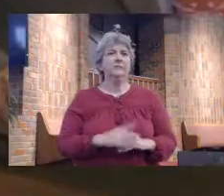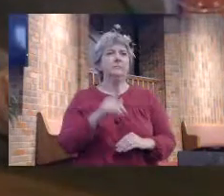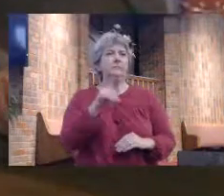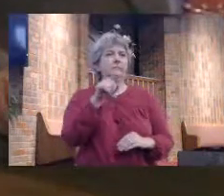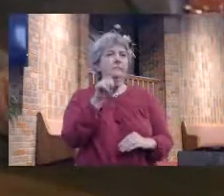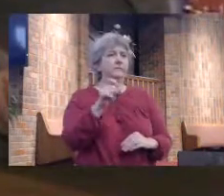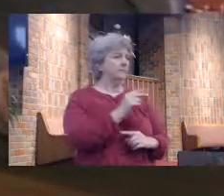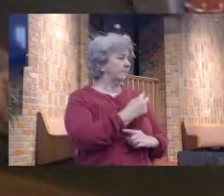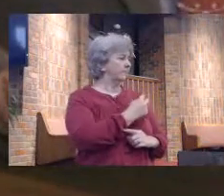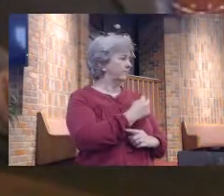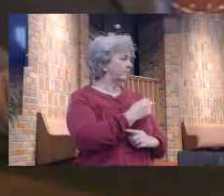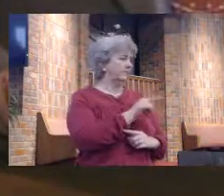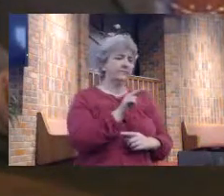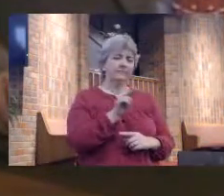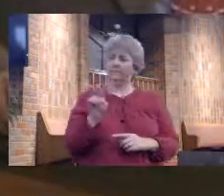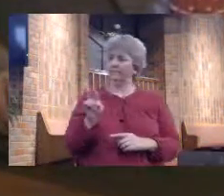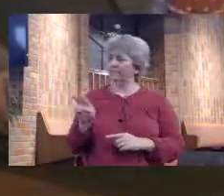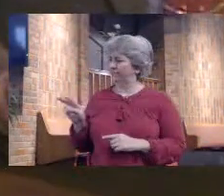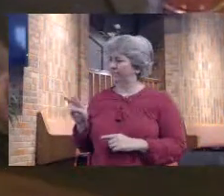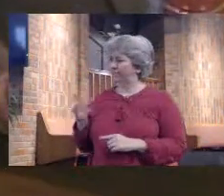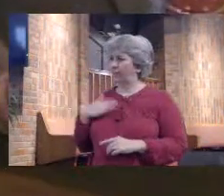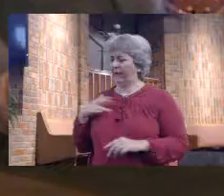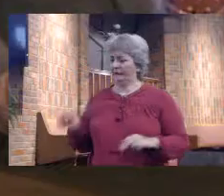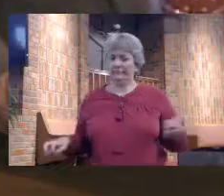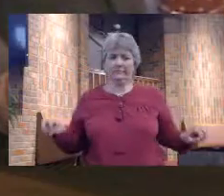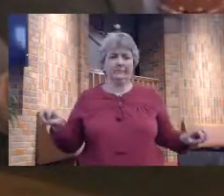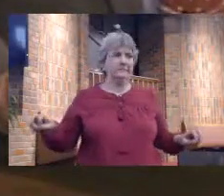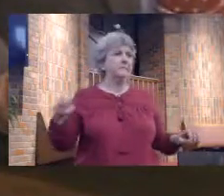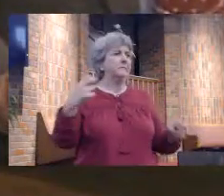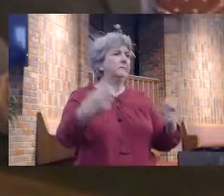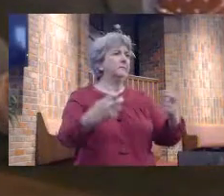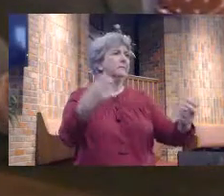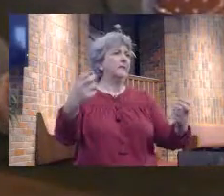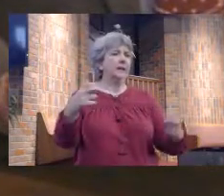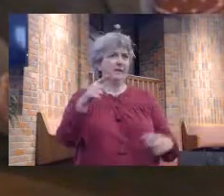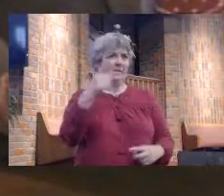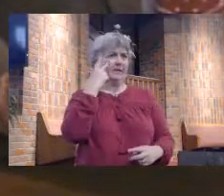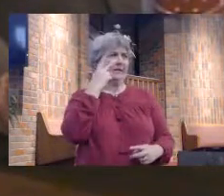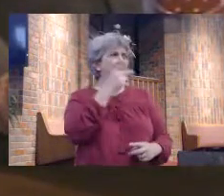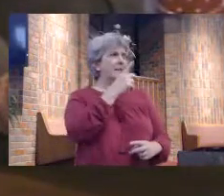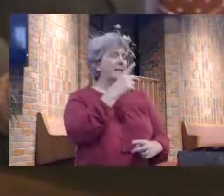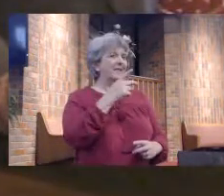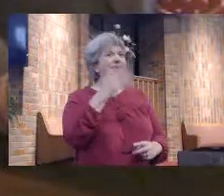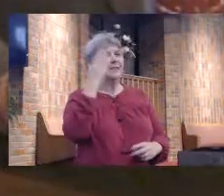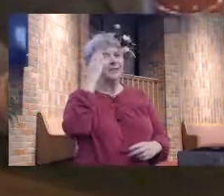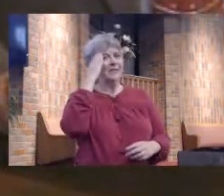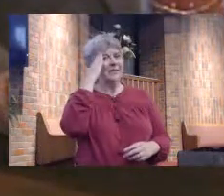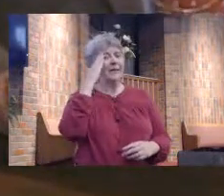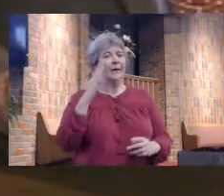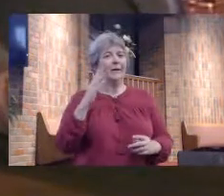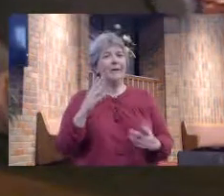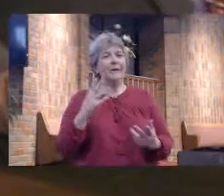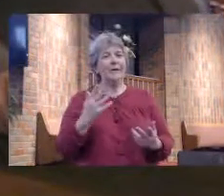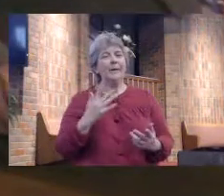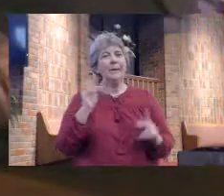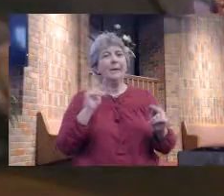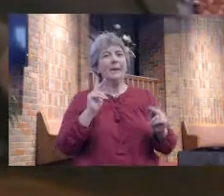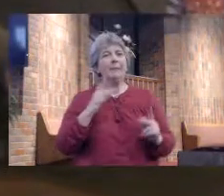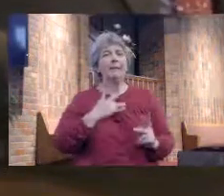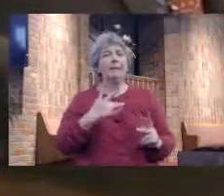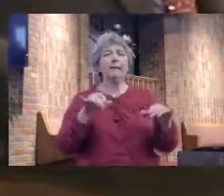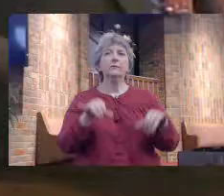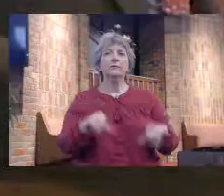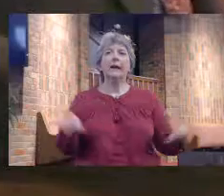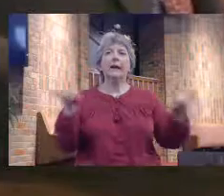The folks we normally sit around, and I know you recognize we do things the same so often. We get